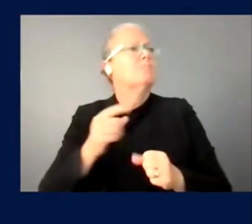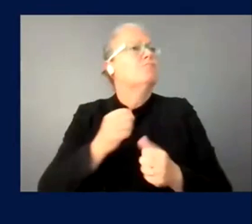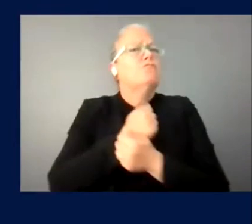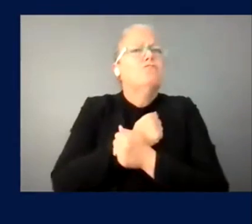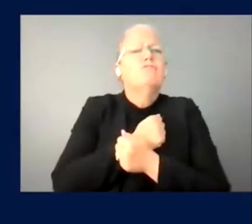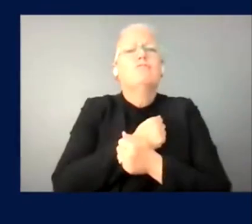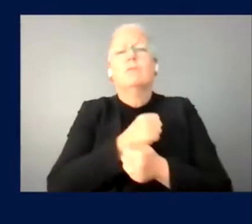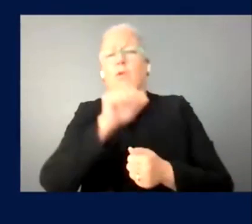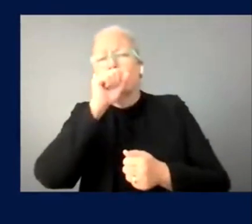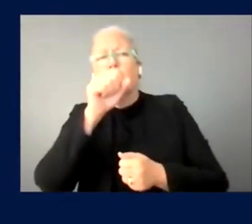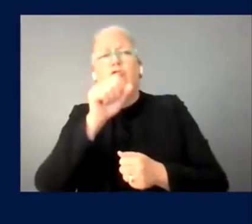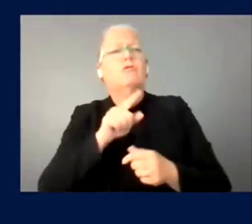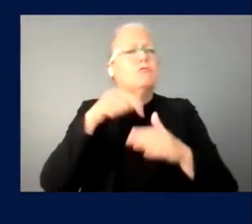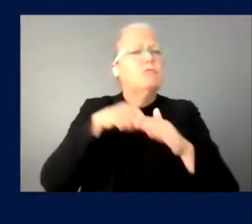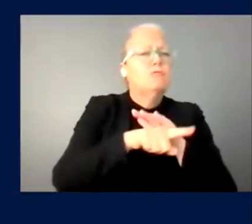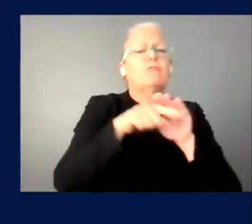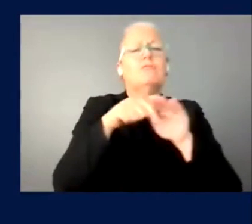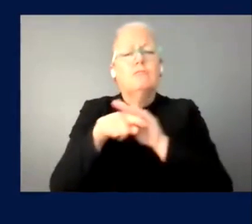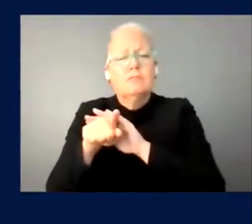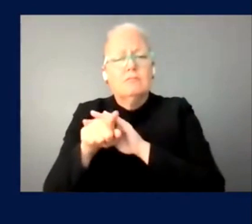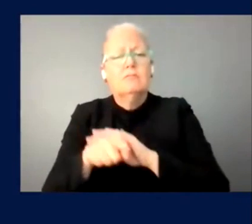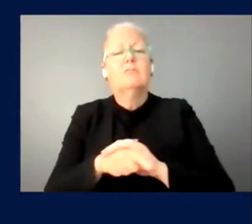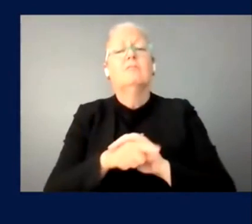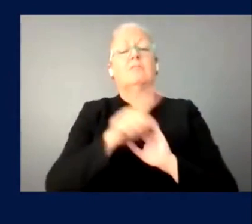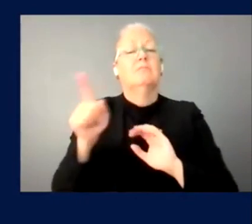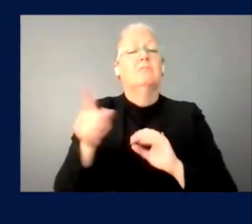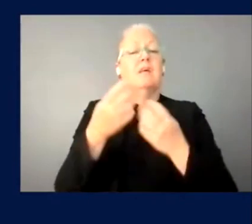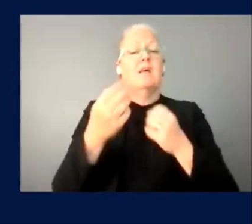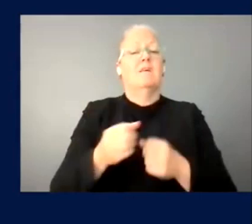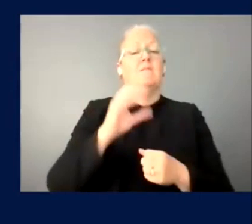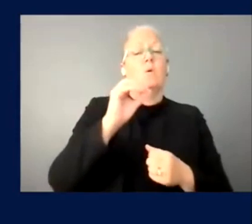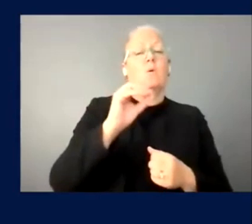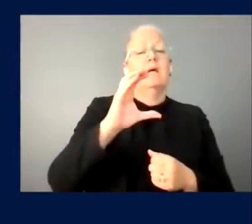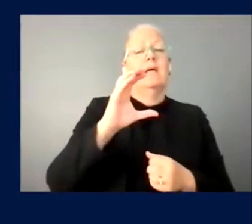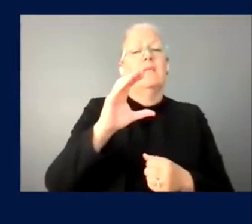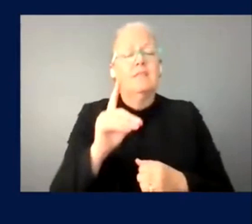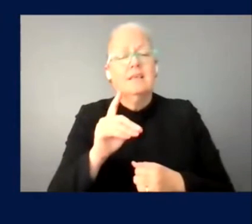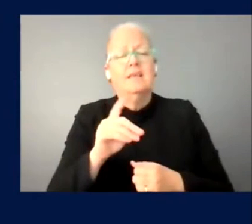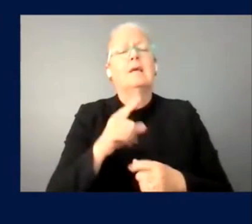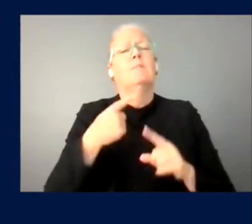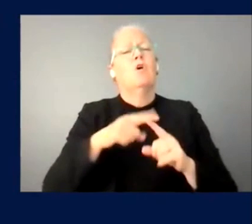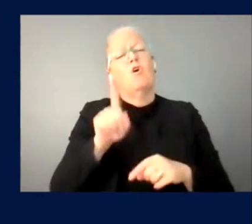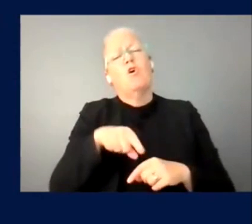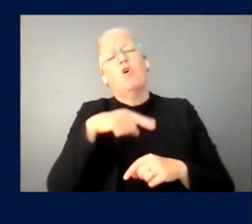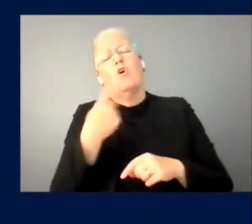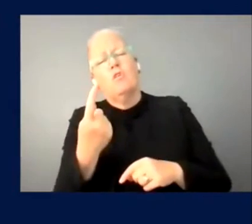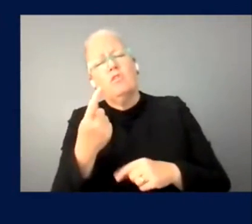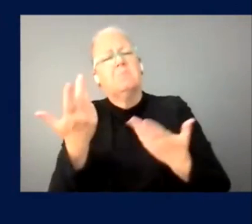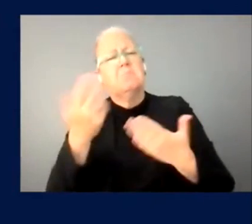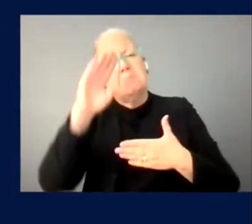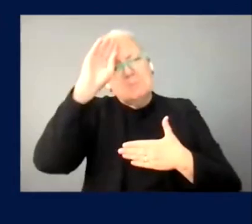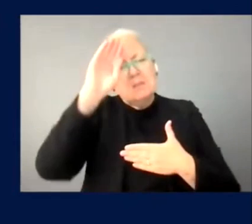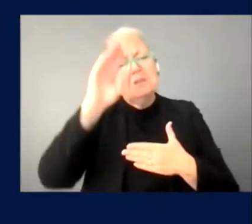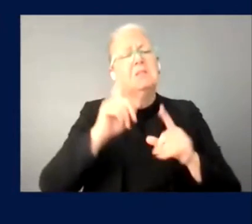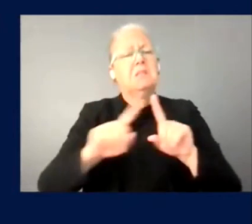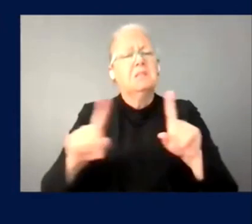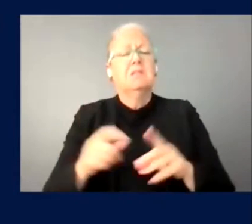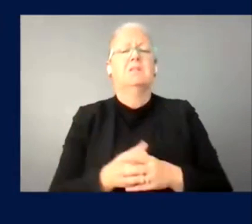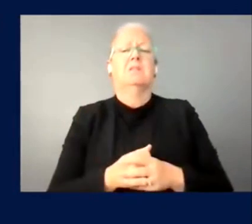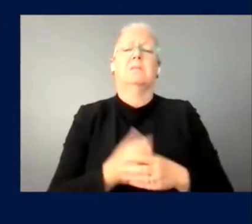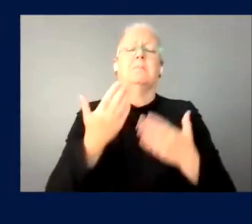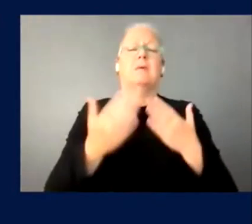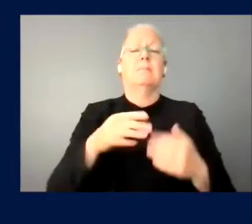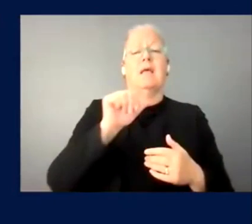exhaustive. There's a lot of other non-visible disabilities and conditions. These include people that have a stoma, people